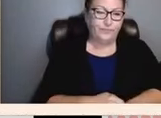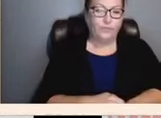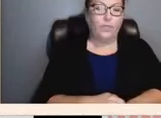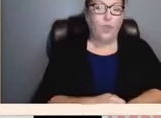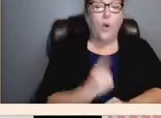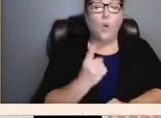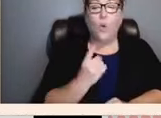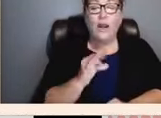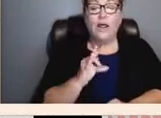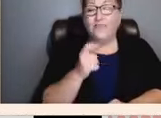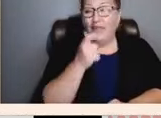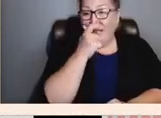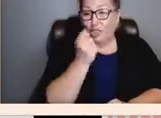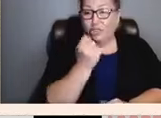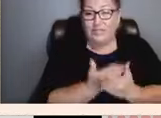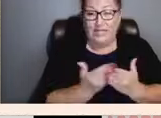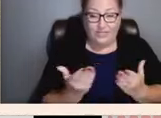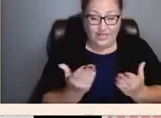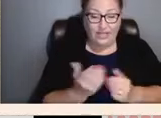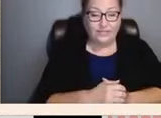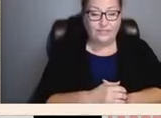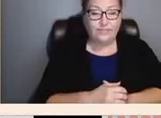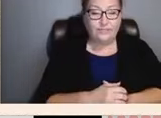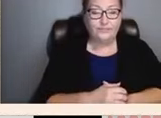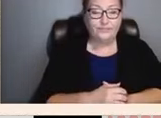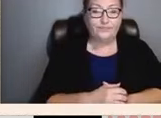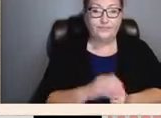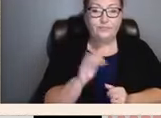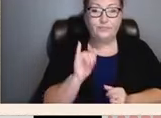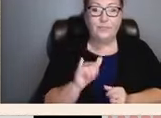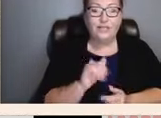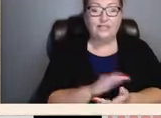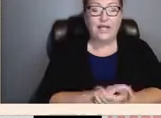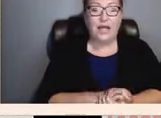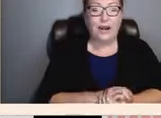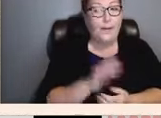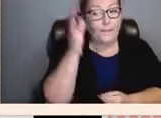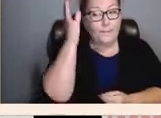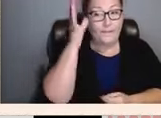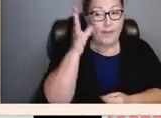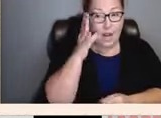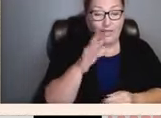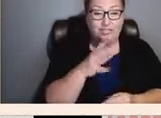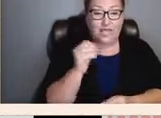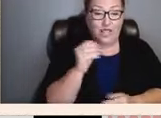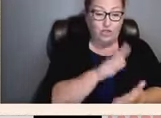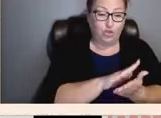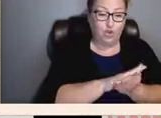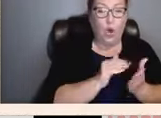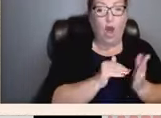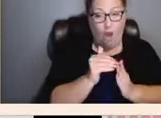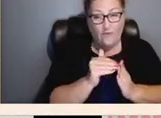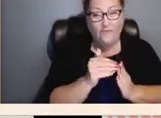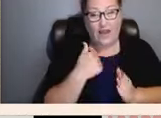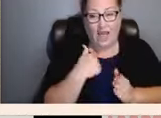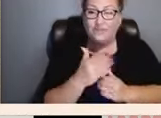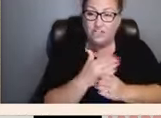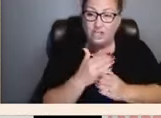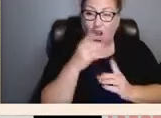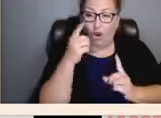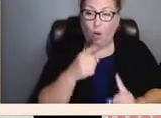interesting things is that parents in the school often have shared goals. They're